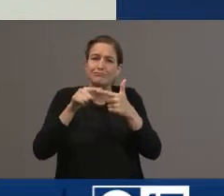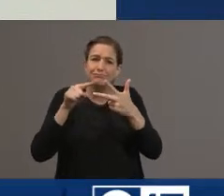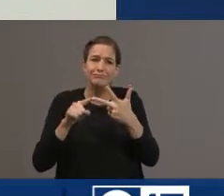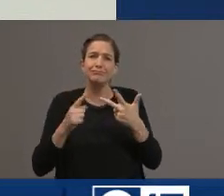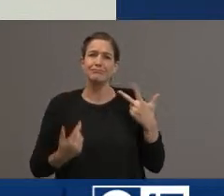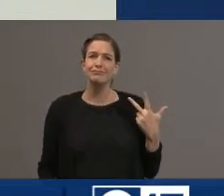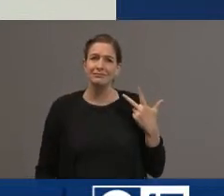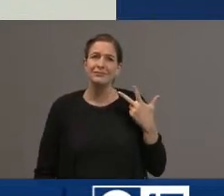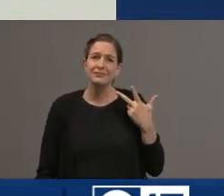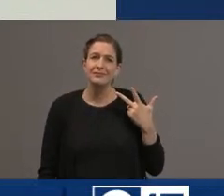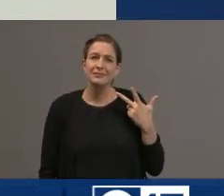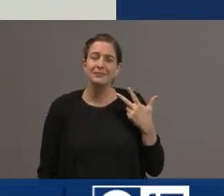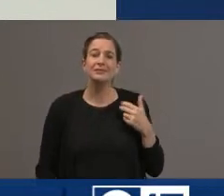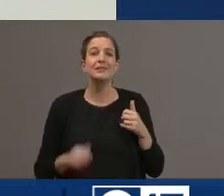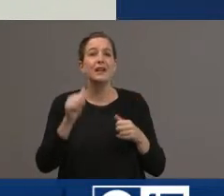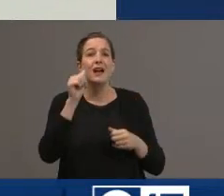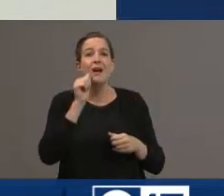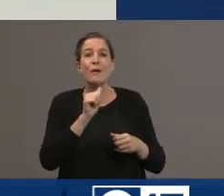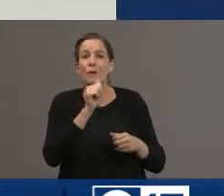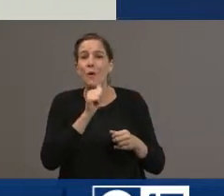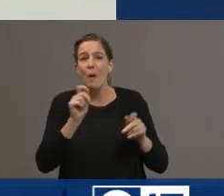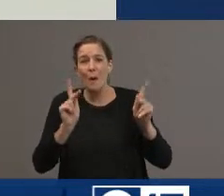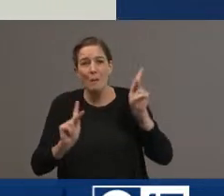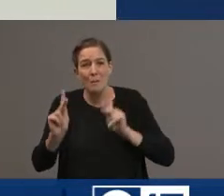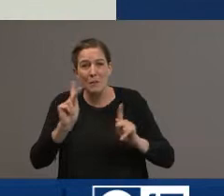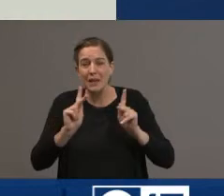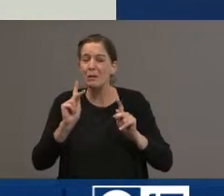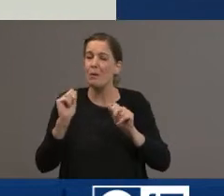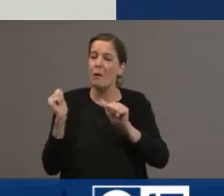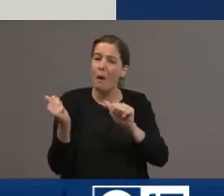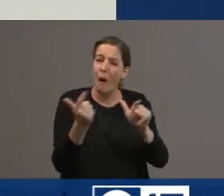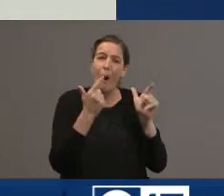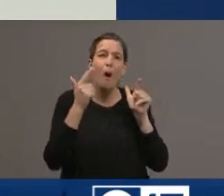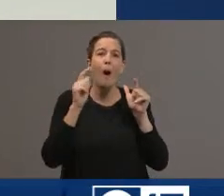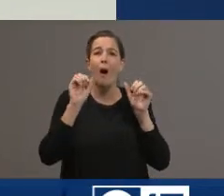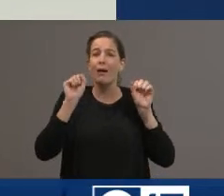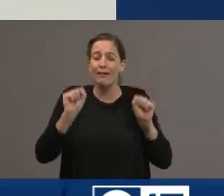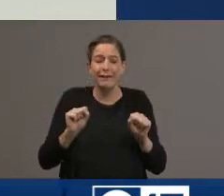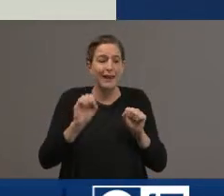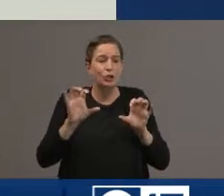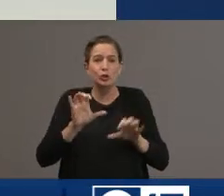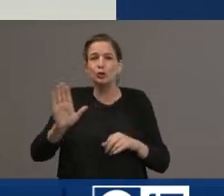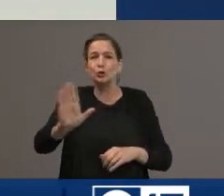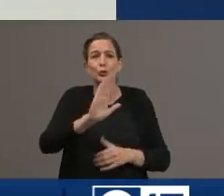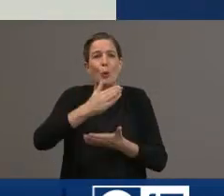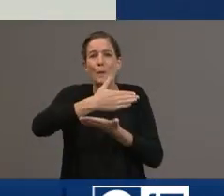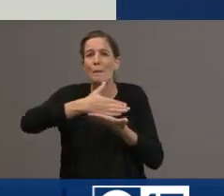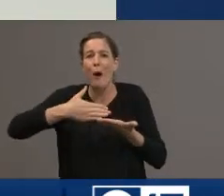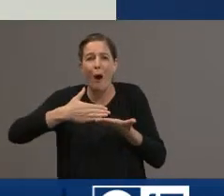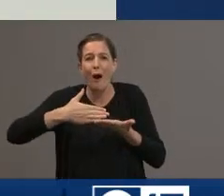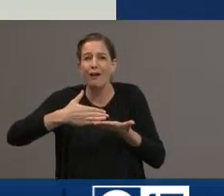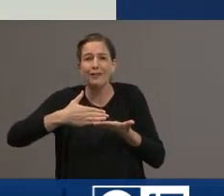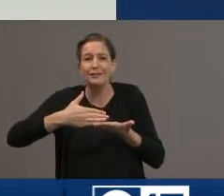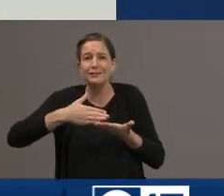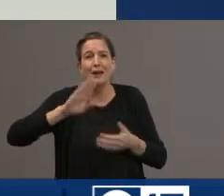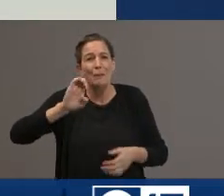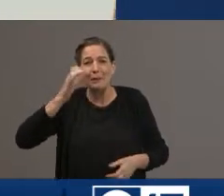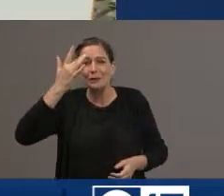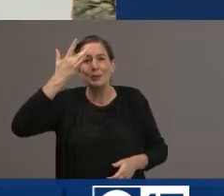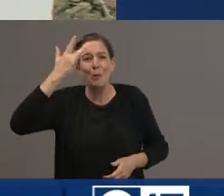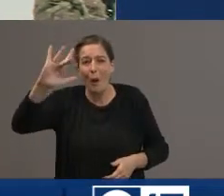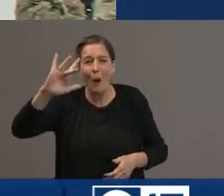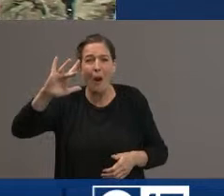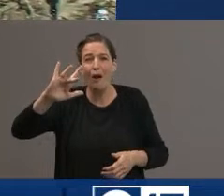Arizonan can do their part of returning smarter and stopping the widespread virus in our